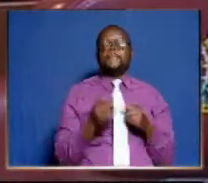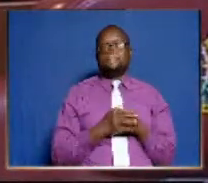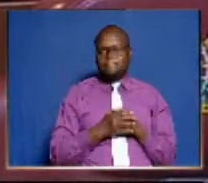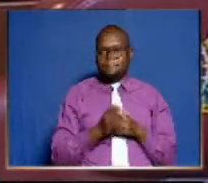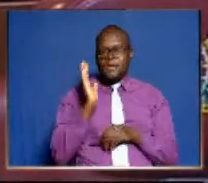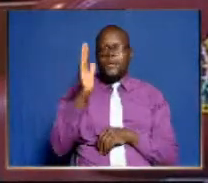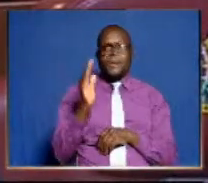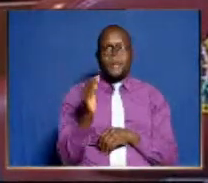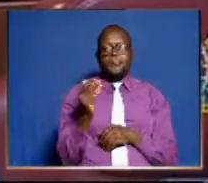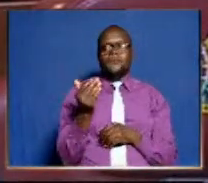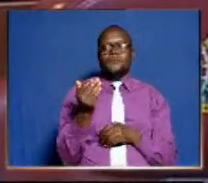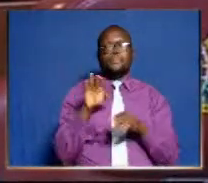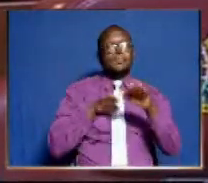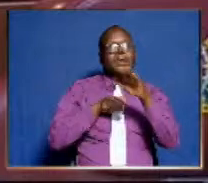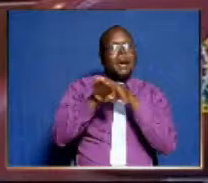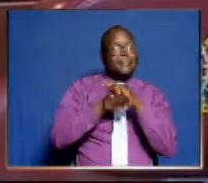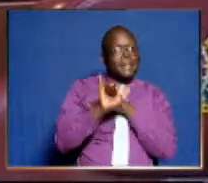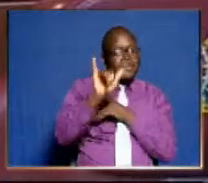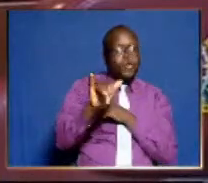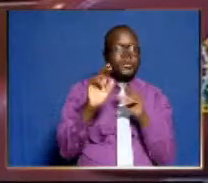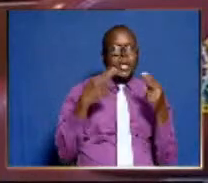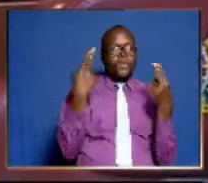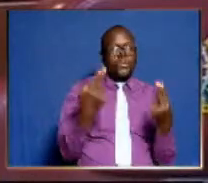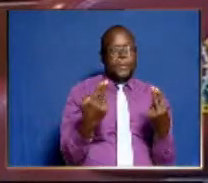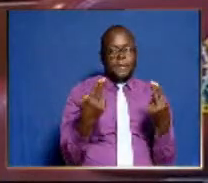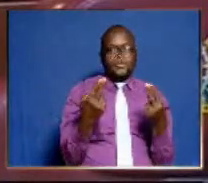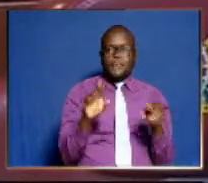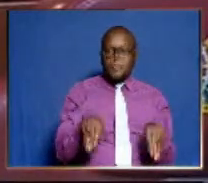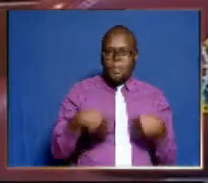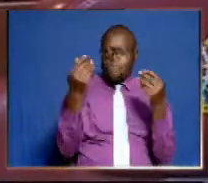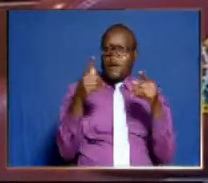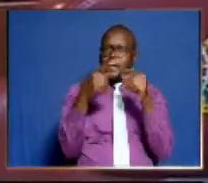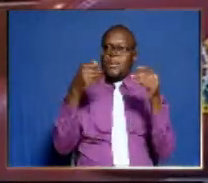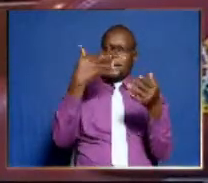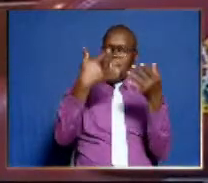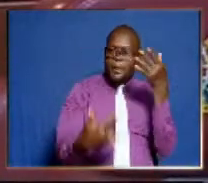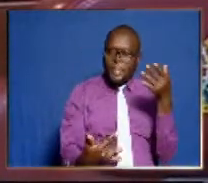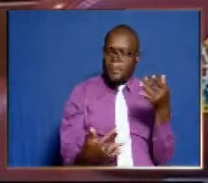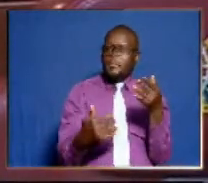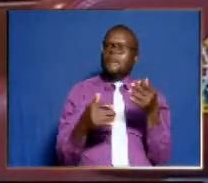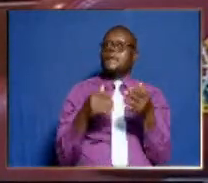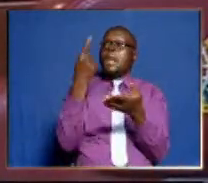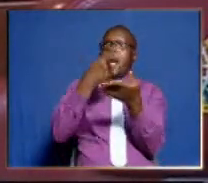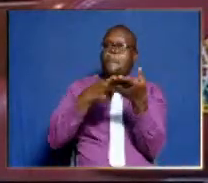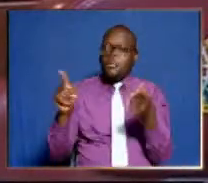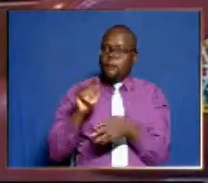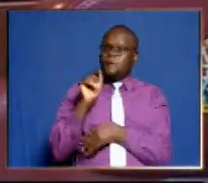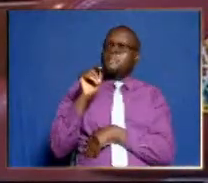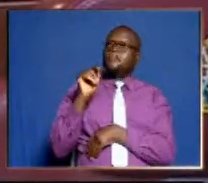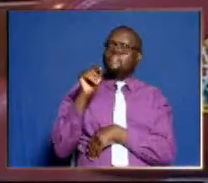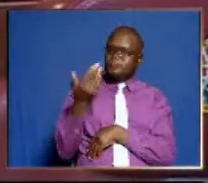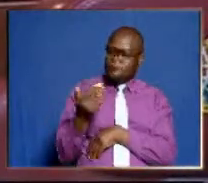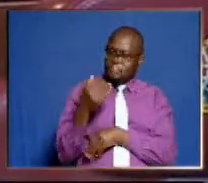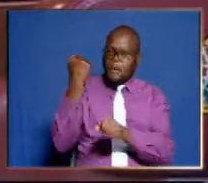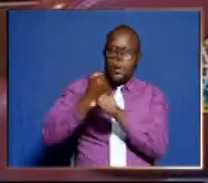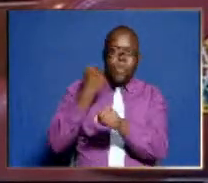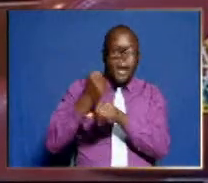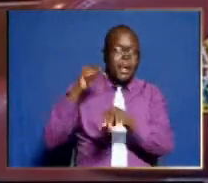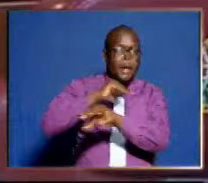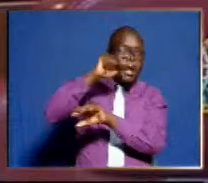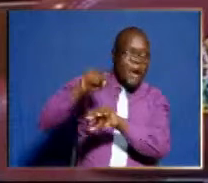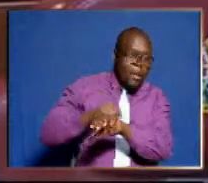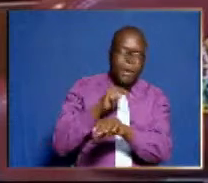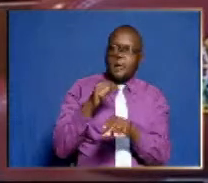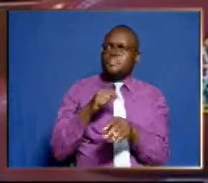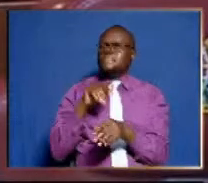will access the inspection units and provide details of the approved inspection units, their working hours,